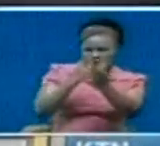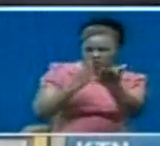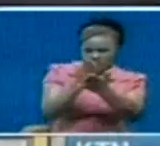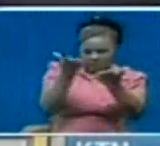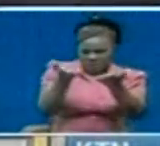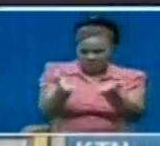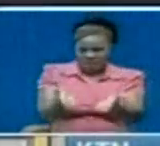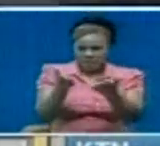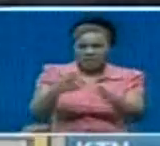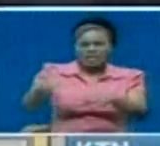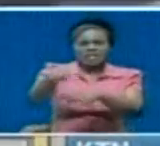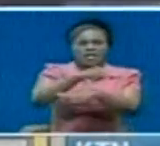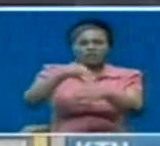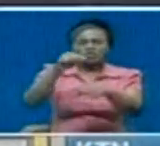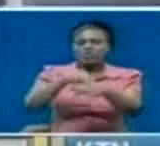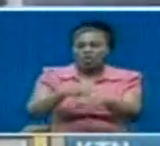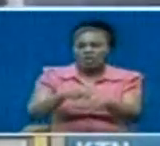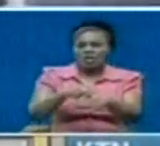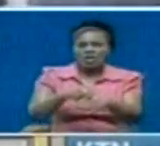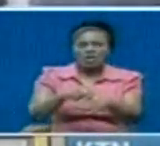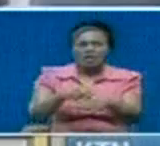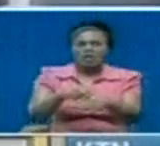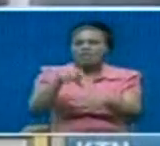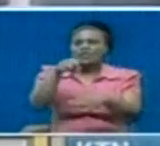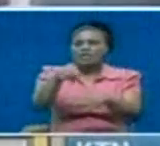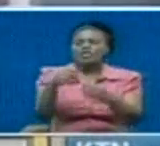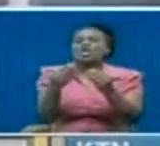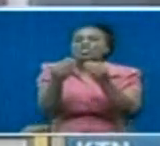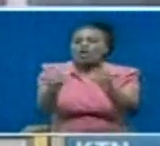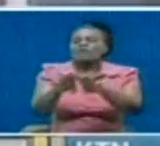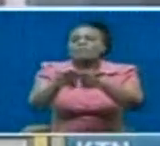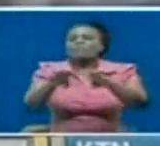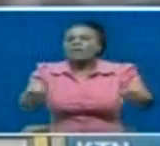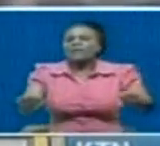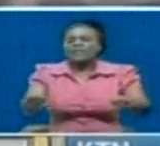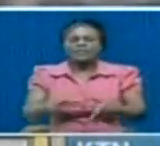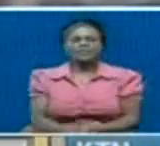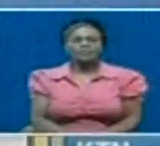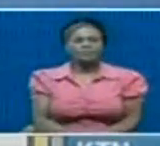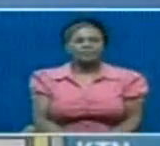this, what you call a national embarrassment, which it is actually resolved once and for all.